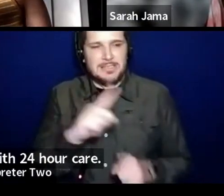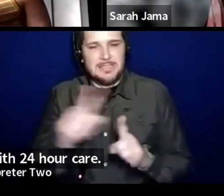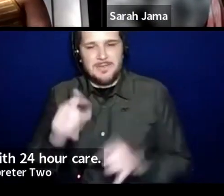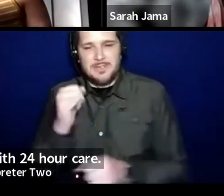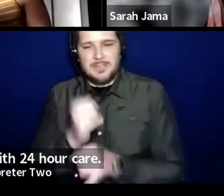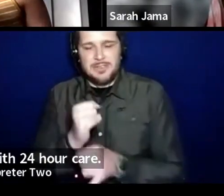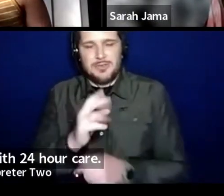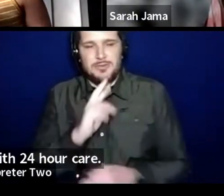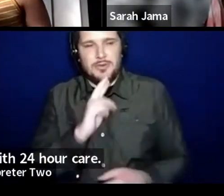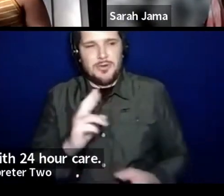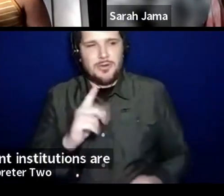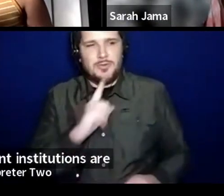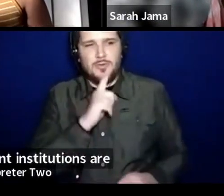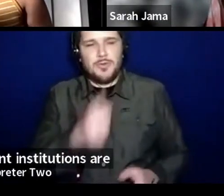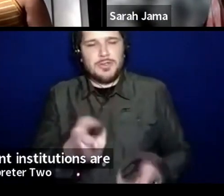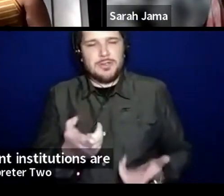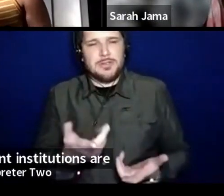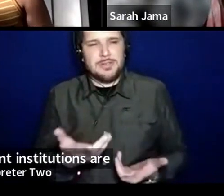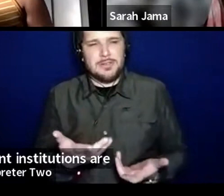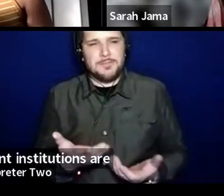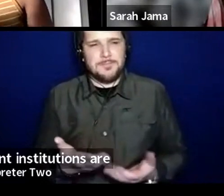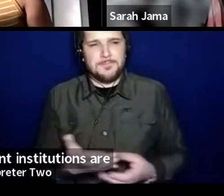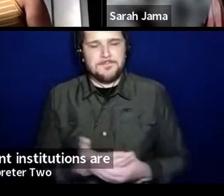has really like